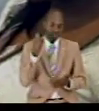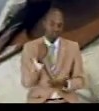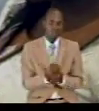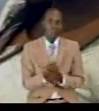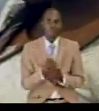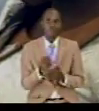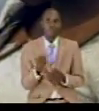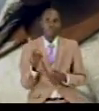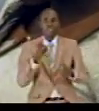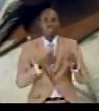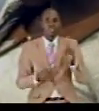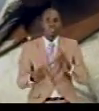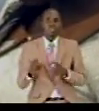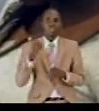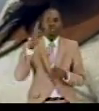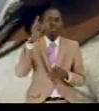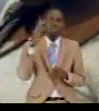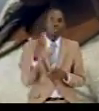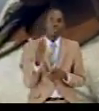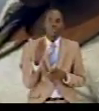me the rest.